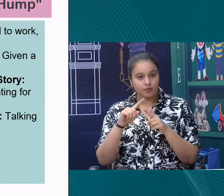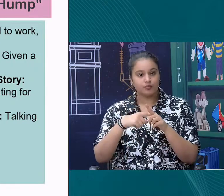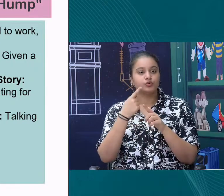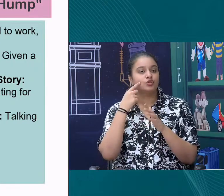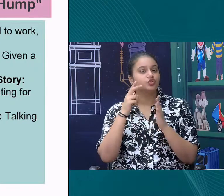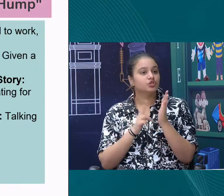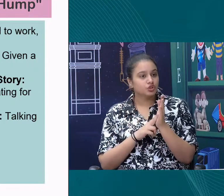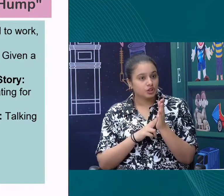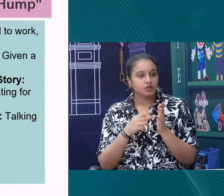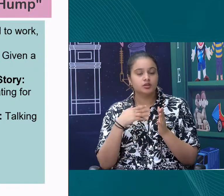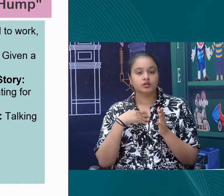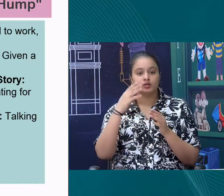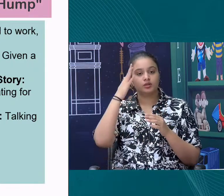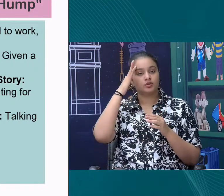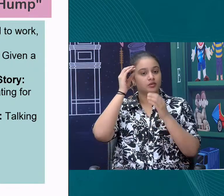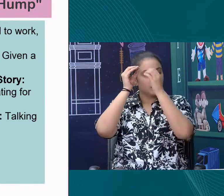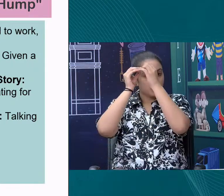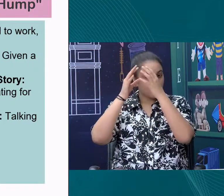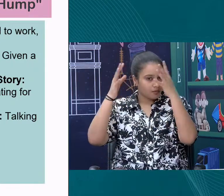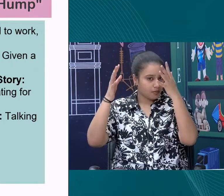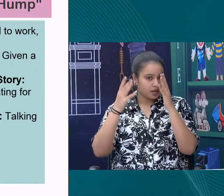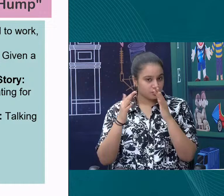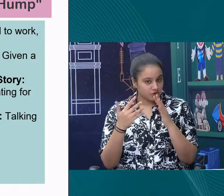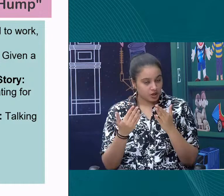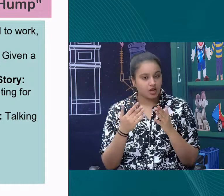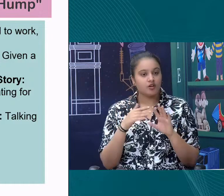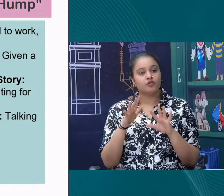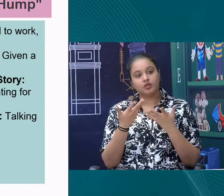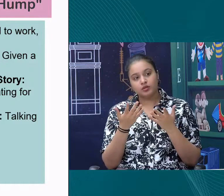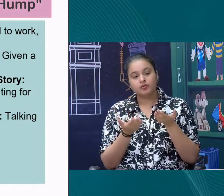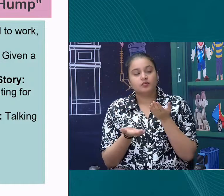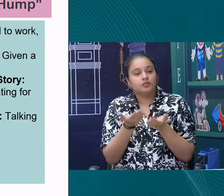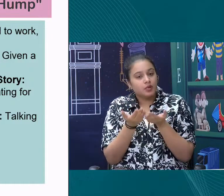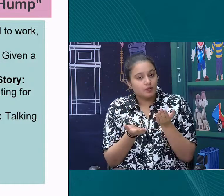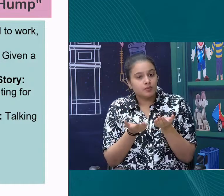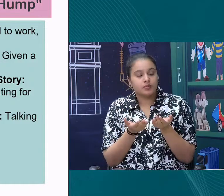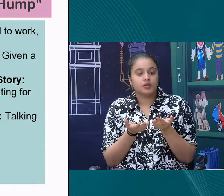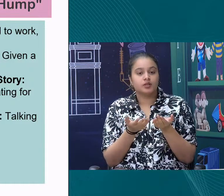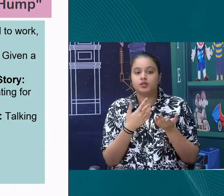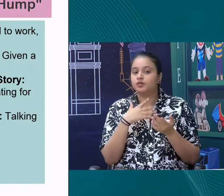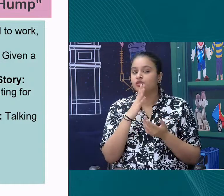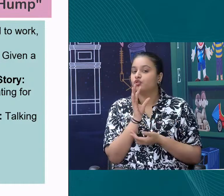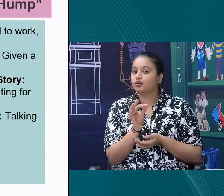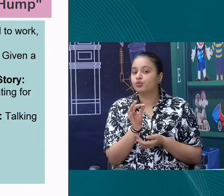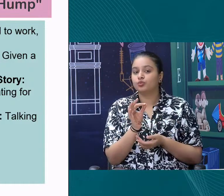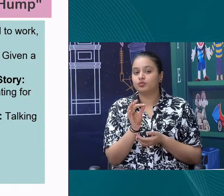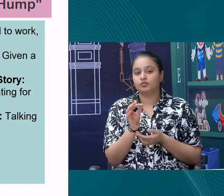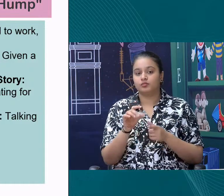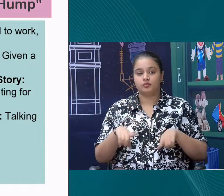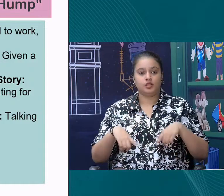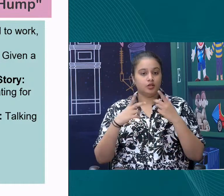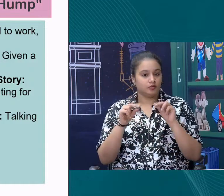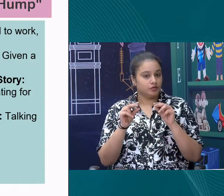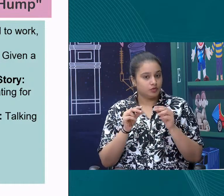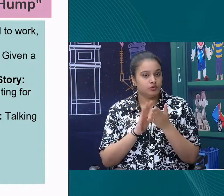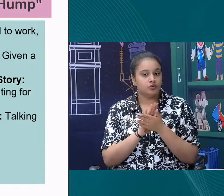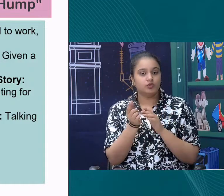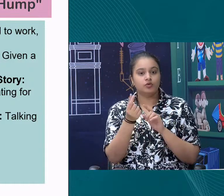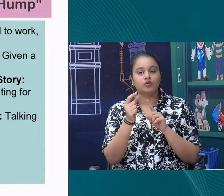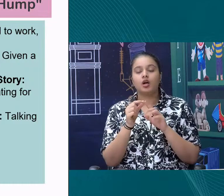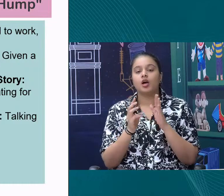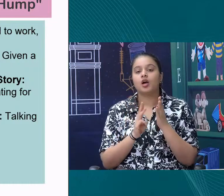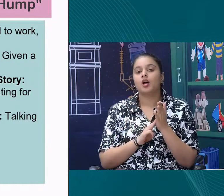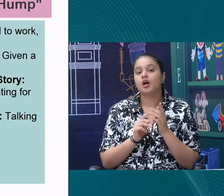jinns are again imaginary characters, they may or may not have actual existence. Hump's purpose